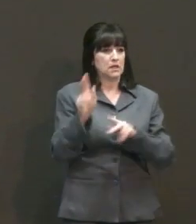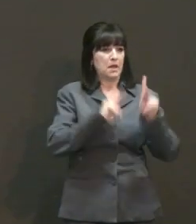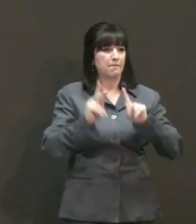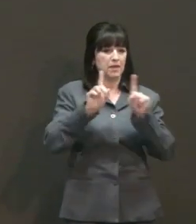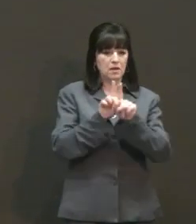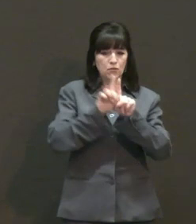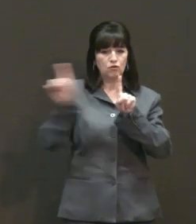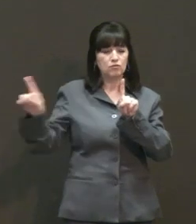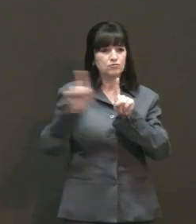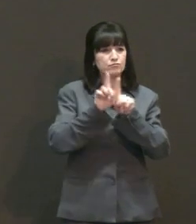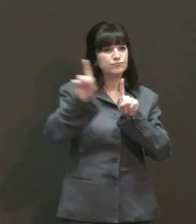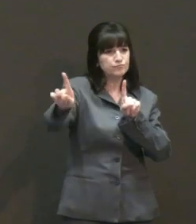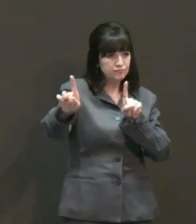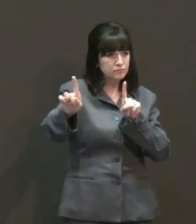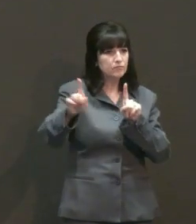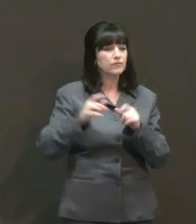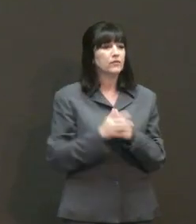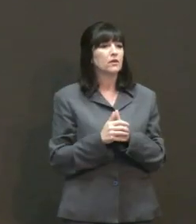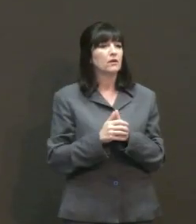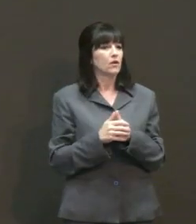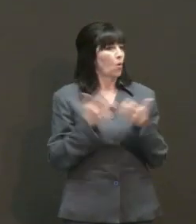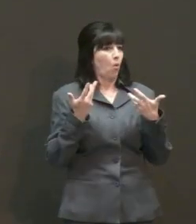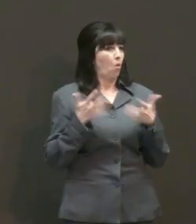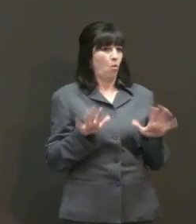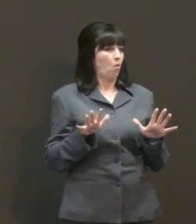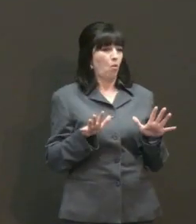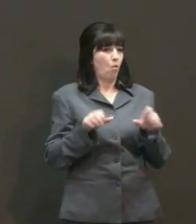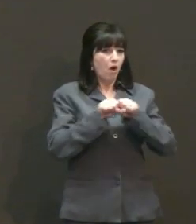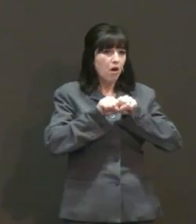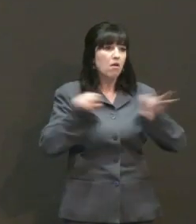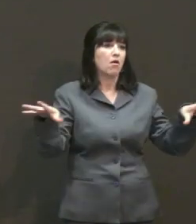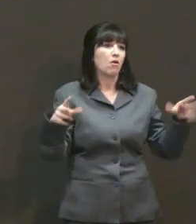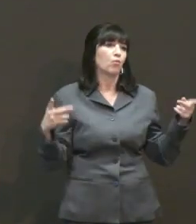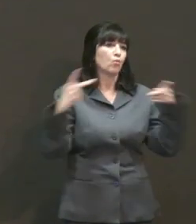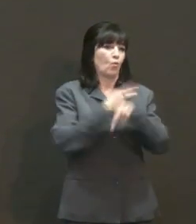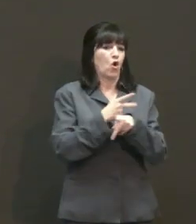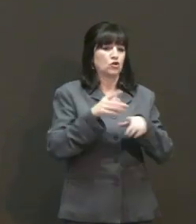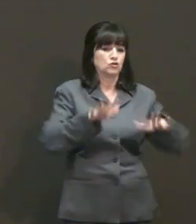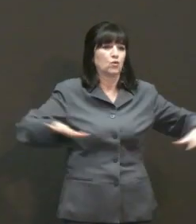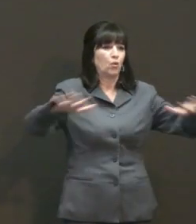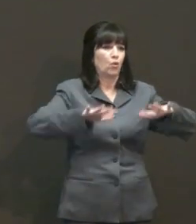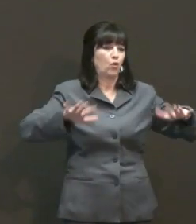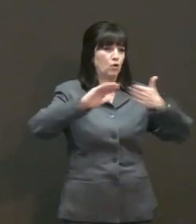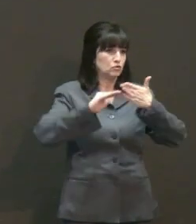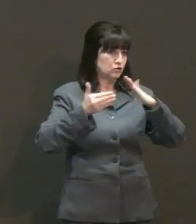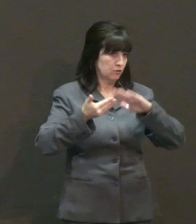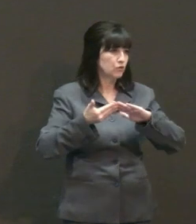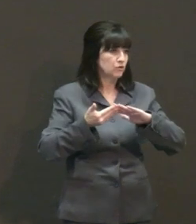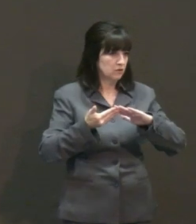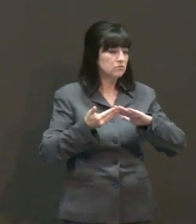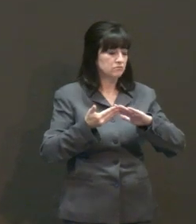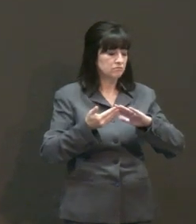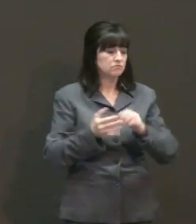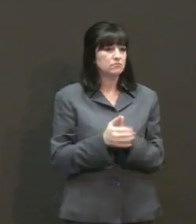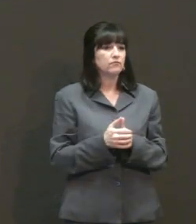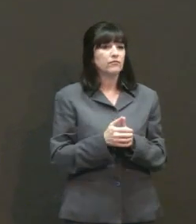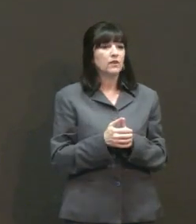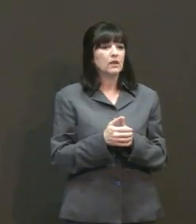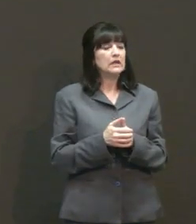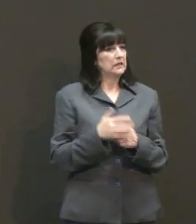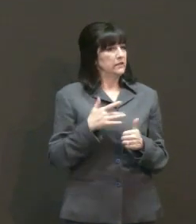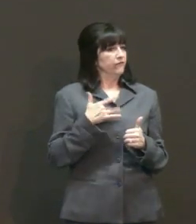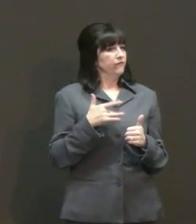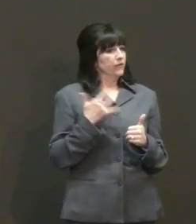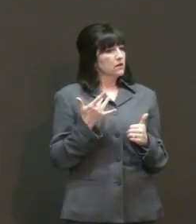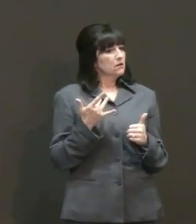outbreak in those communities. And they will continue to work with that engagement, particularly outside of the plants. I feel more